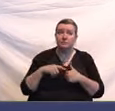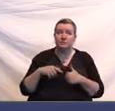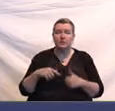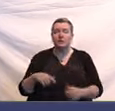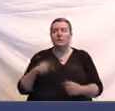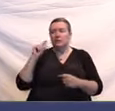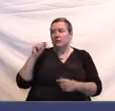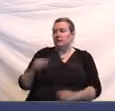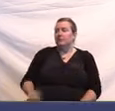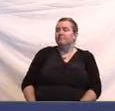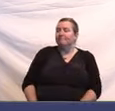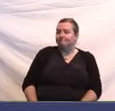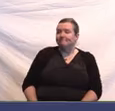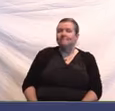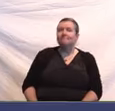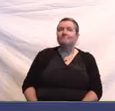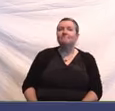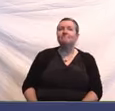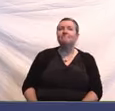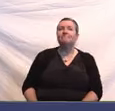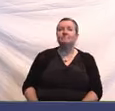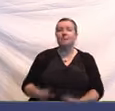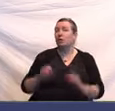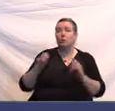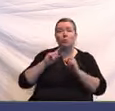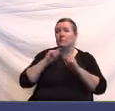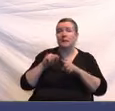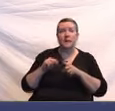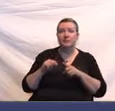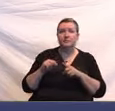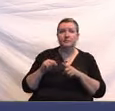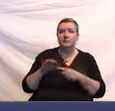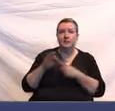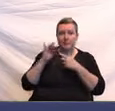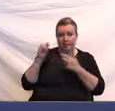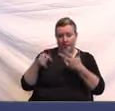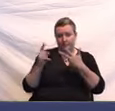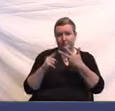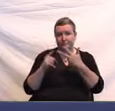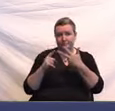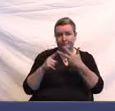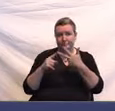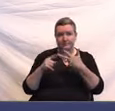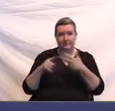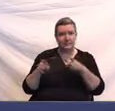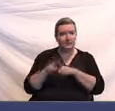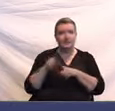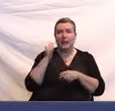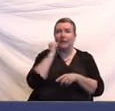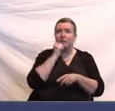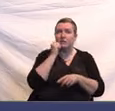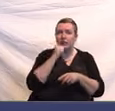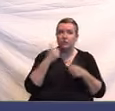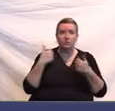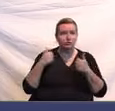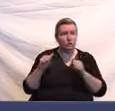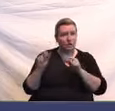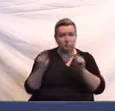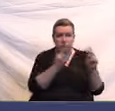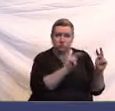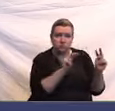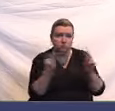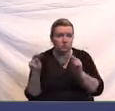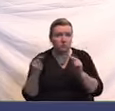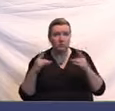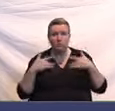I've got no response to that other than the last one, other than we're trying to, as we do every day, we're trying to call balls and strikes, make decisions based on